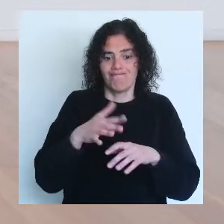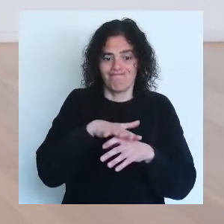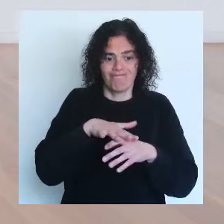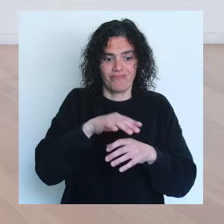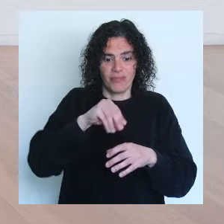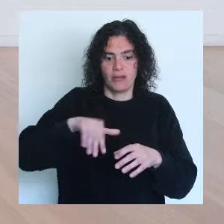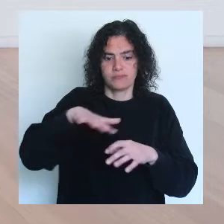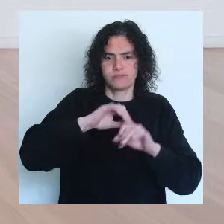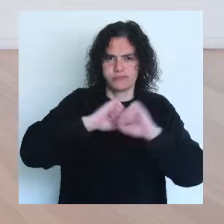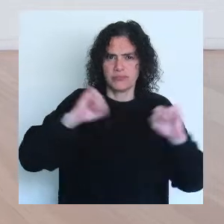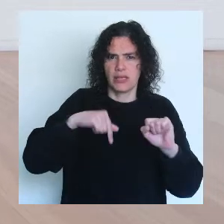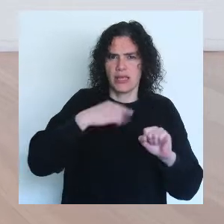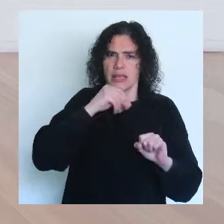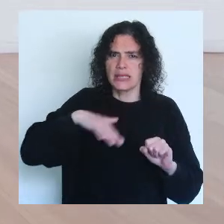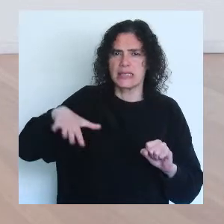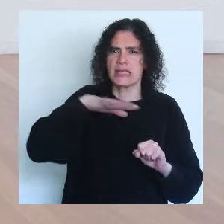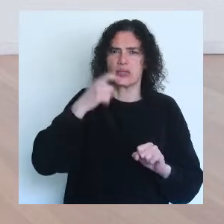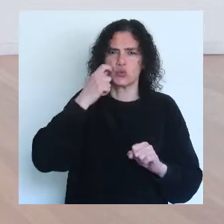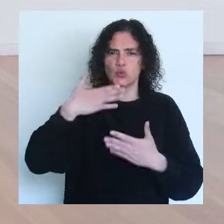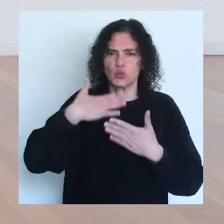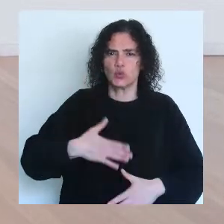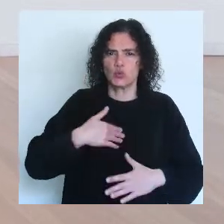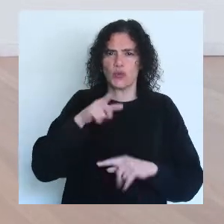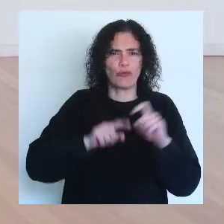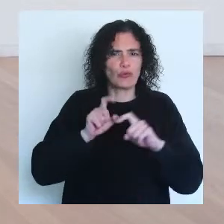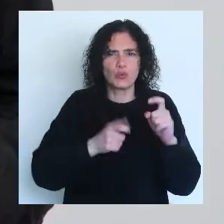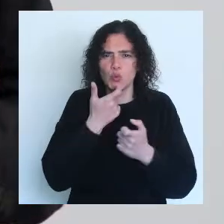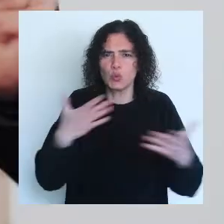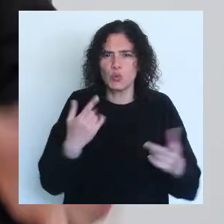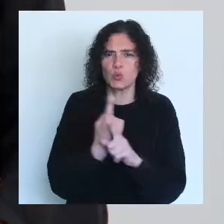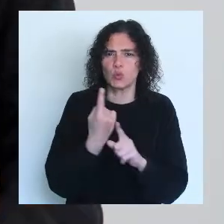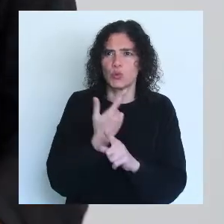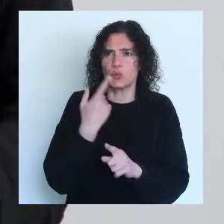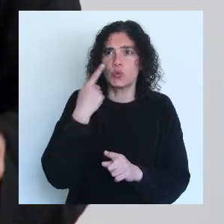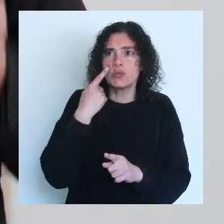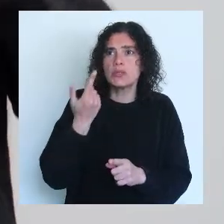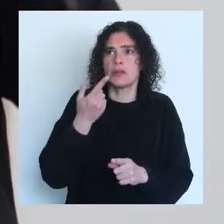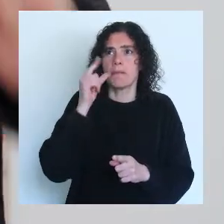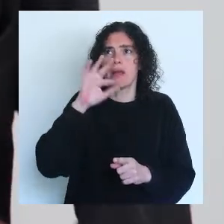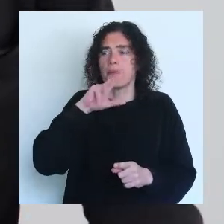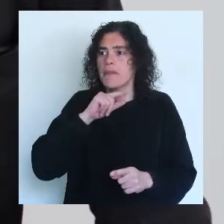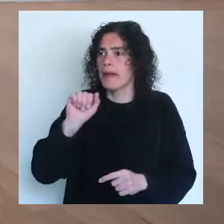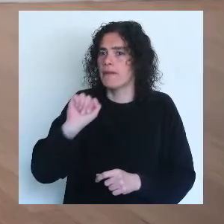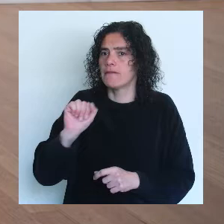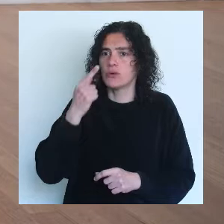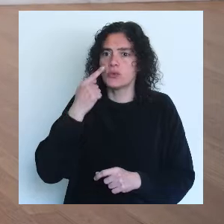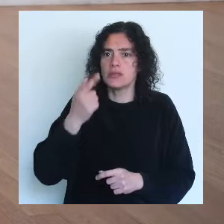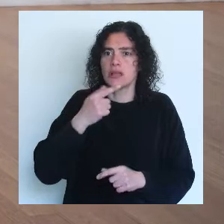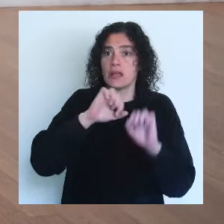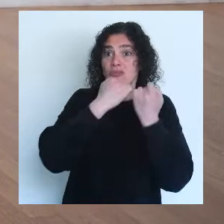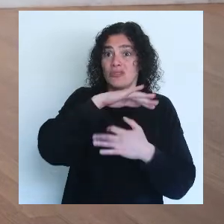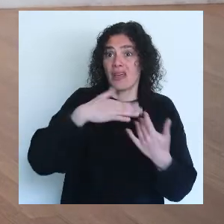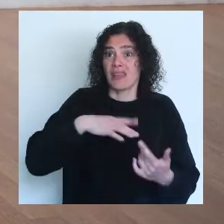an exploding landscape, naked in the desert, running away from everything they knew, from what their parents knew, from